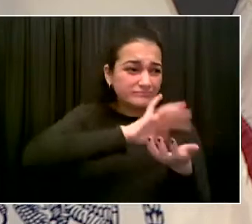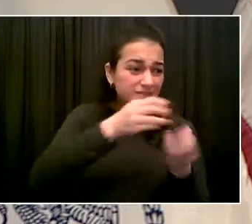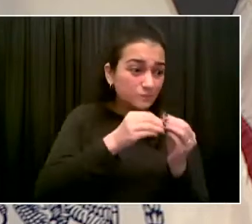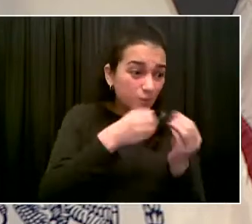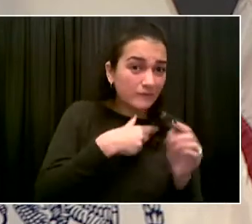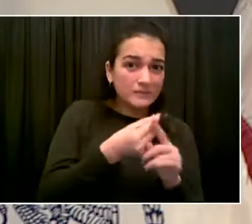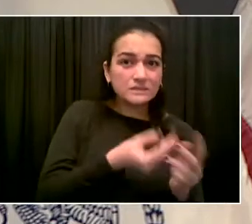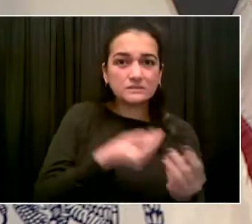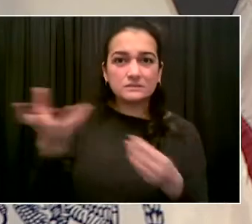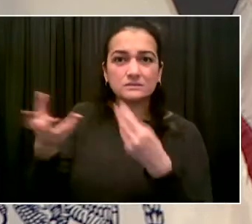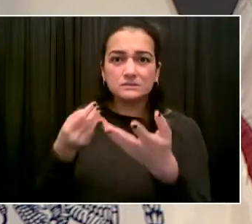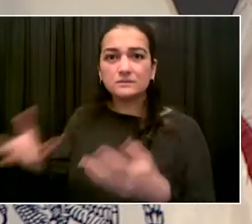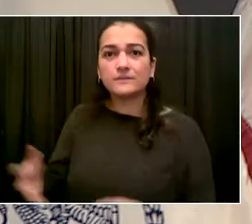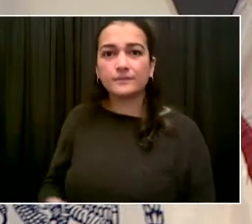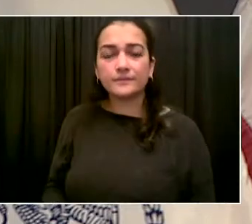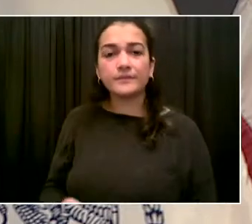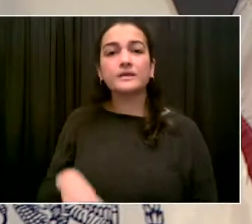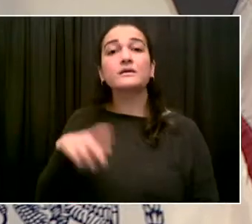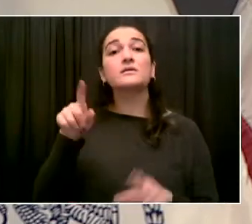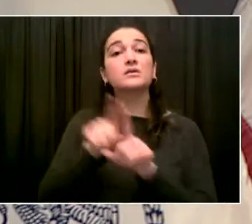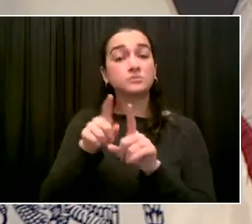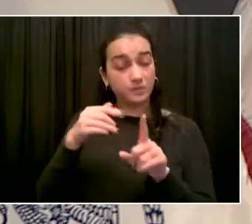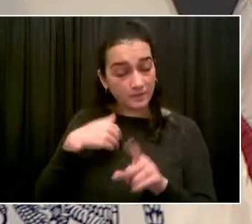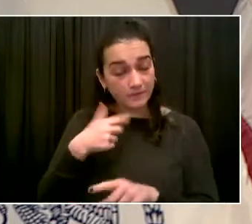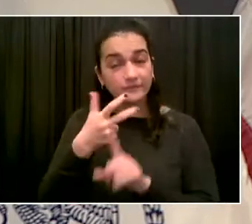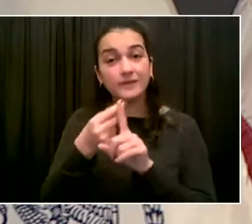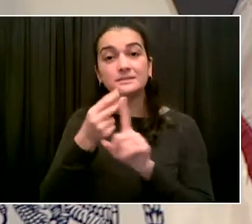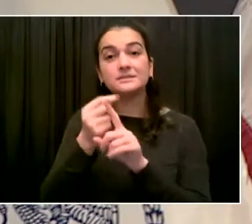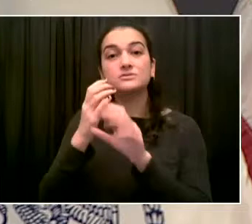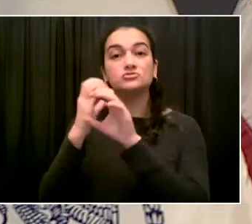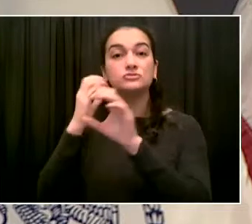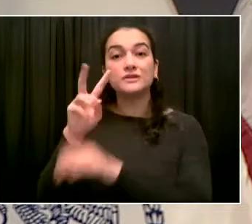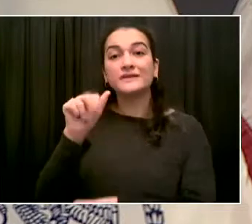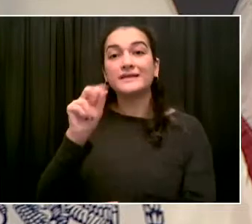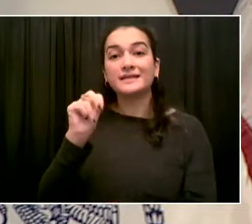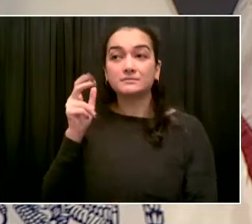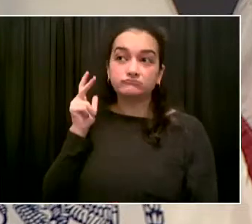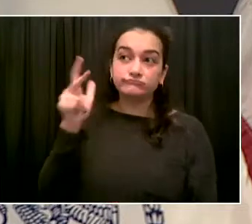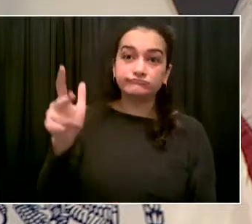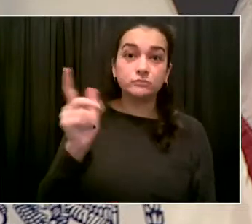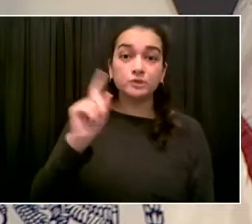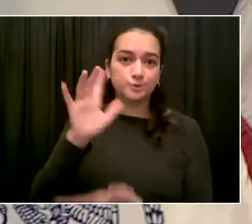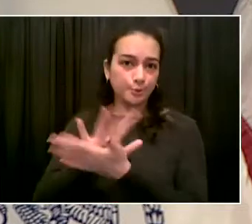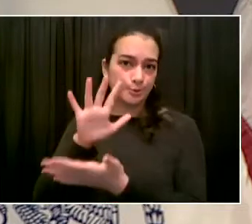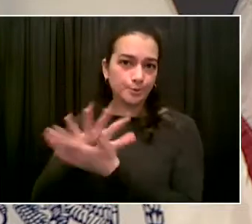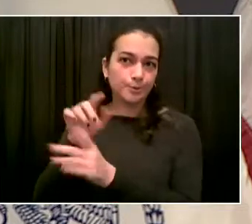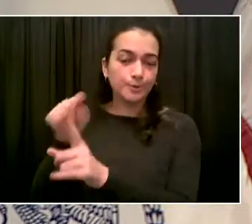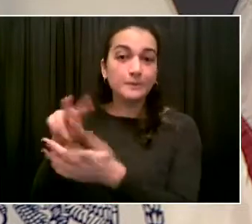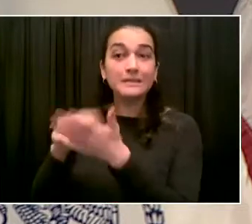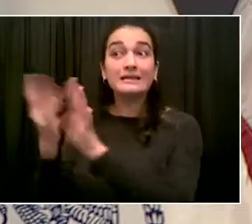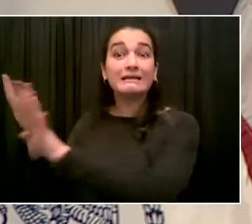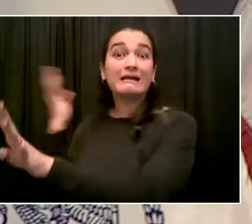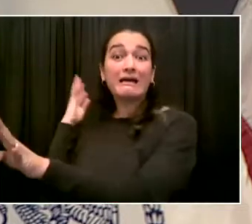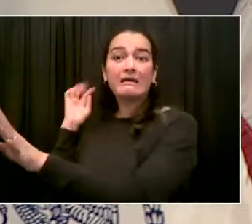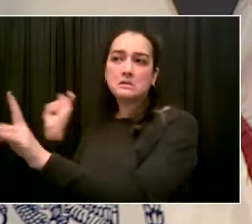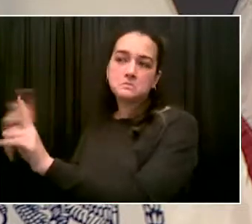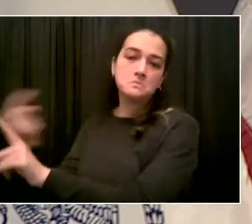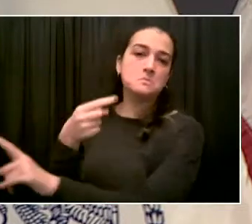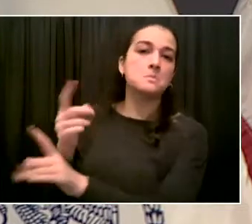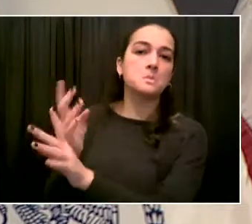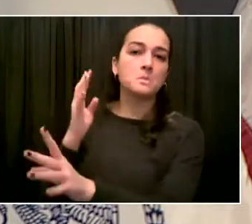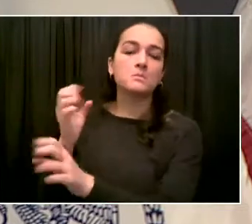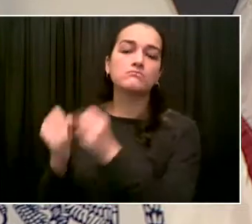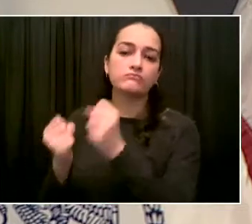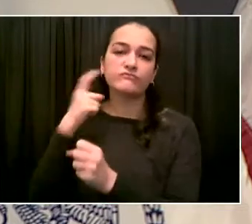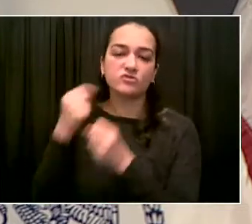to schools where we expect high level demand. We were able to make some of those shifts yesterday when we saw the lines, actually get more vaccine or